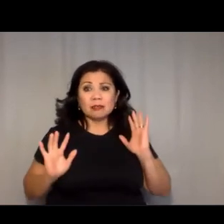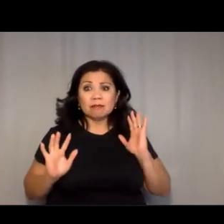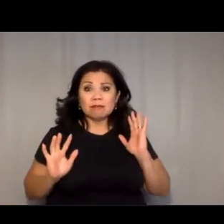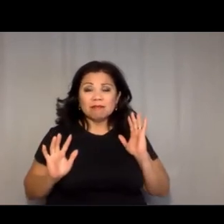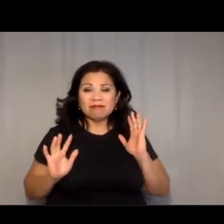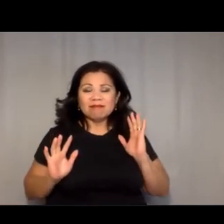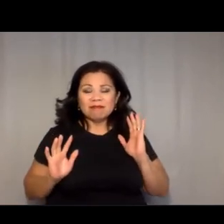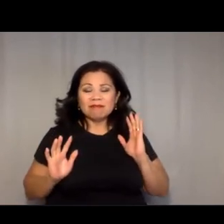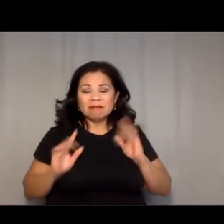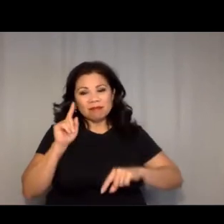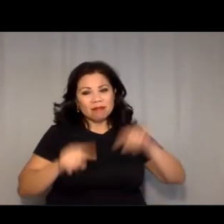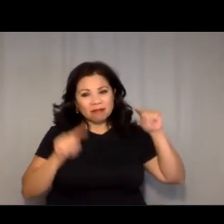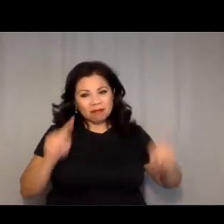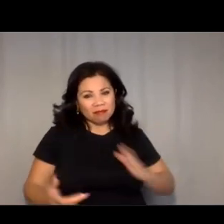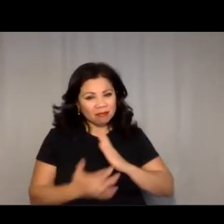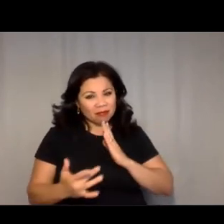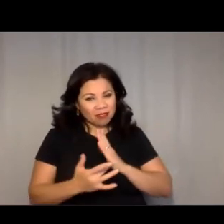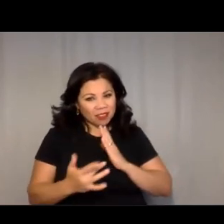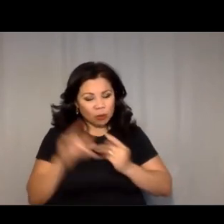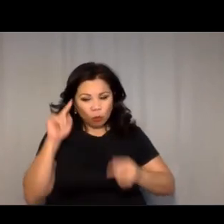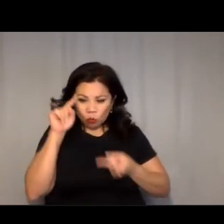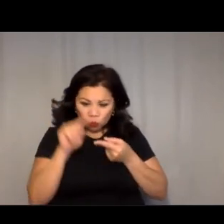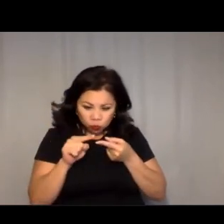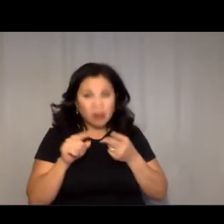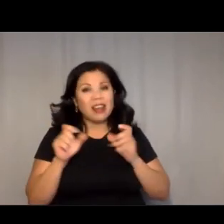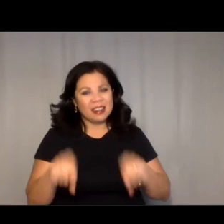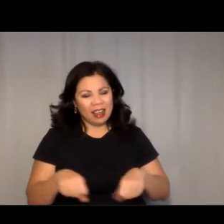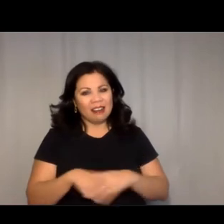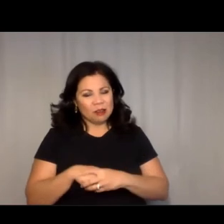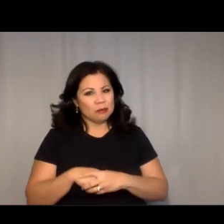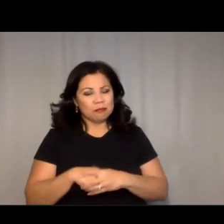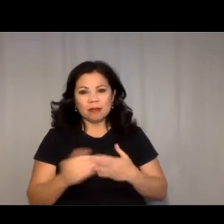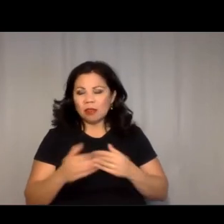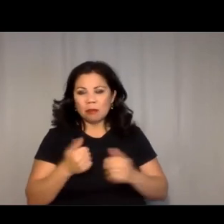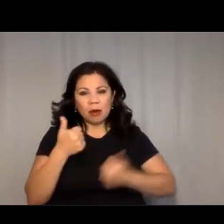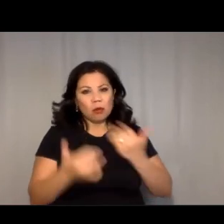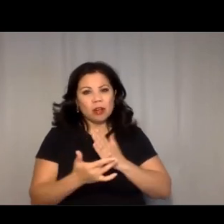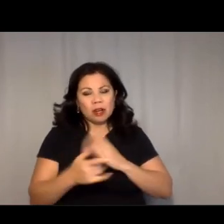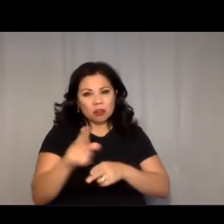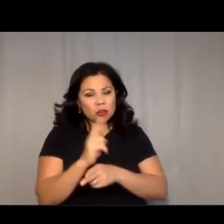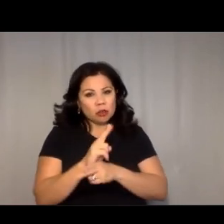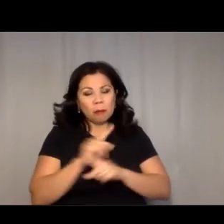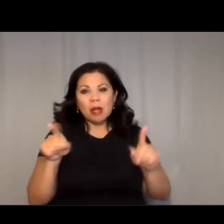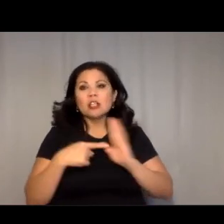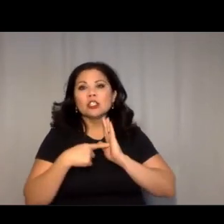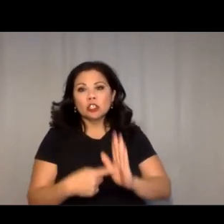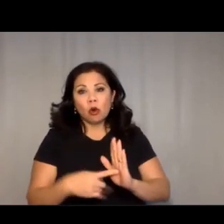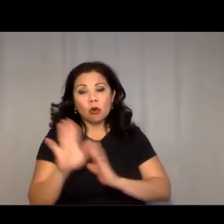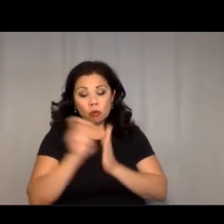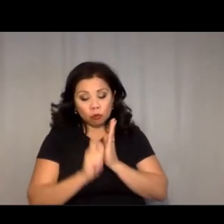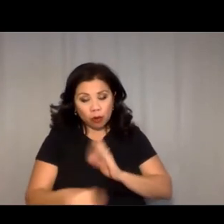So there's lots of different ways of reducing. I don't care how you reduce, as long as you're showing your work and it makes sense,